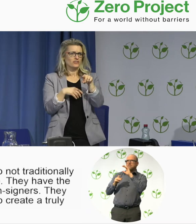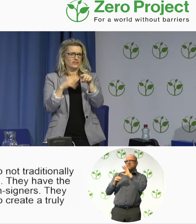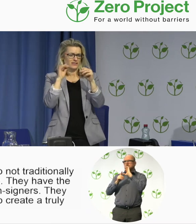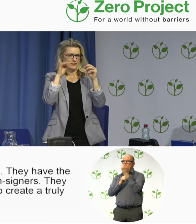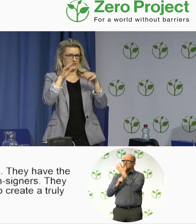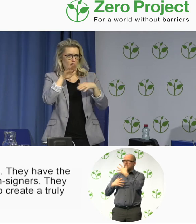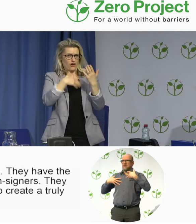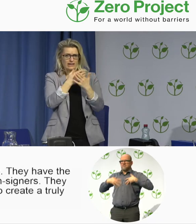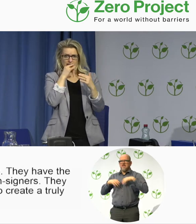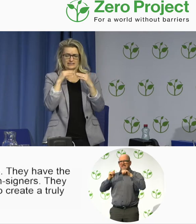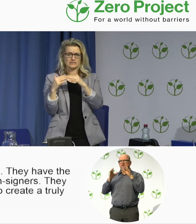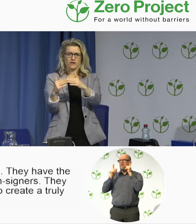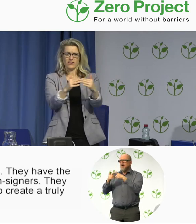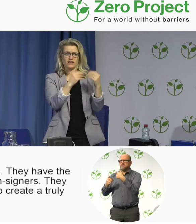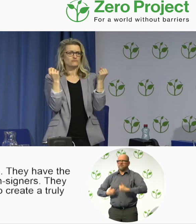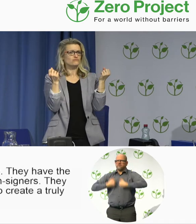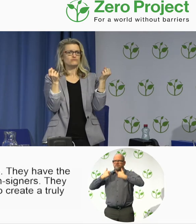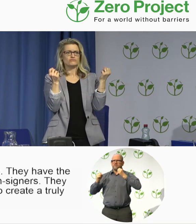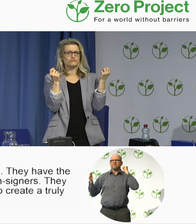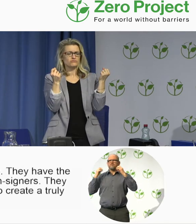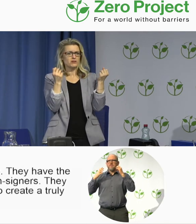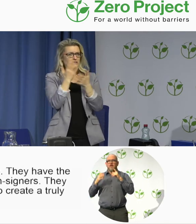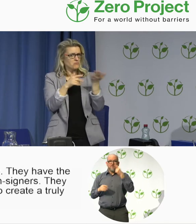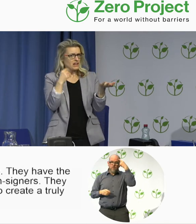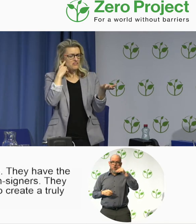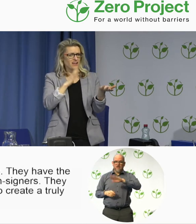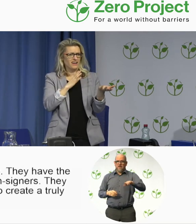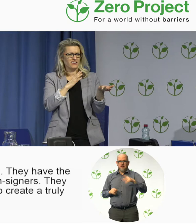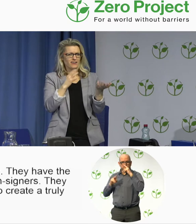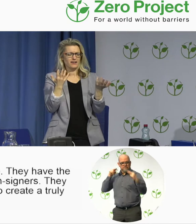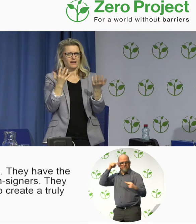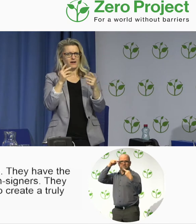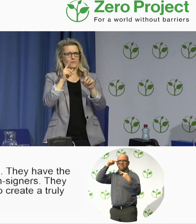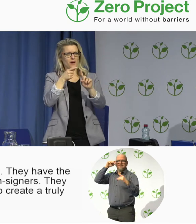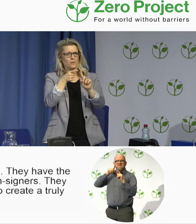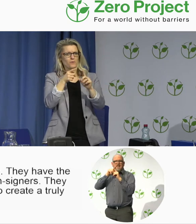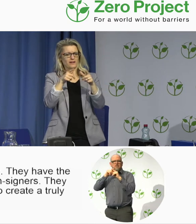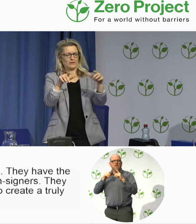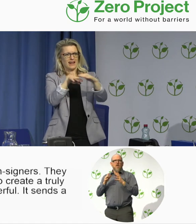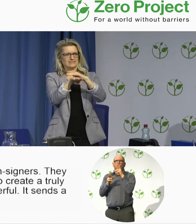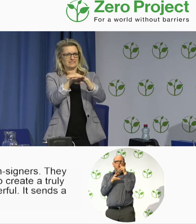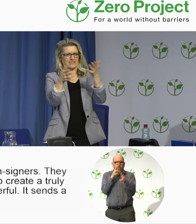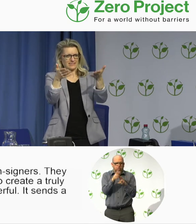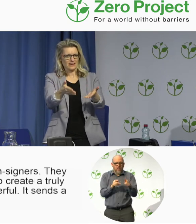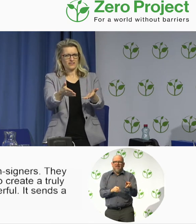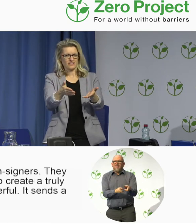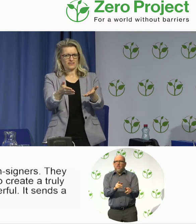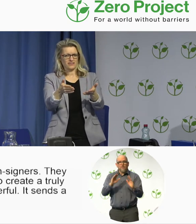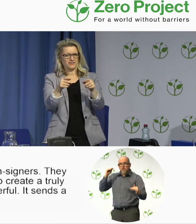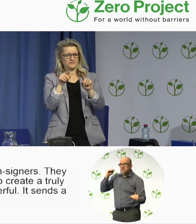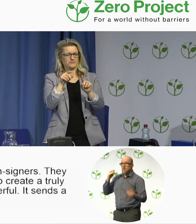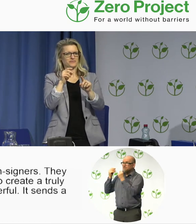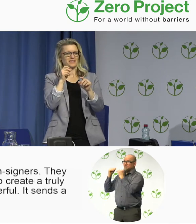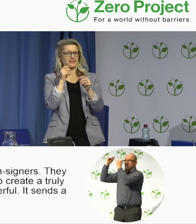environment in sign language. A setting like that is powerful because it sends the message that all kids and both